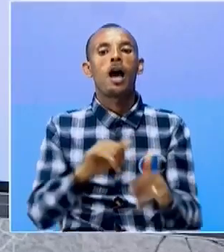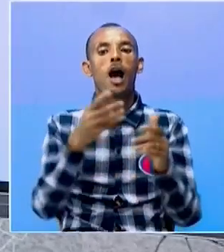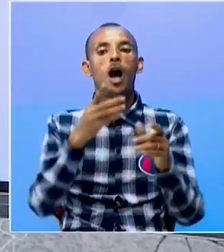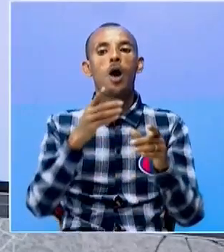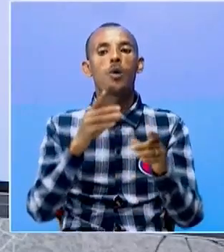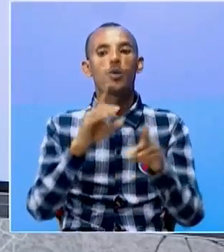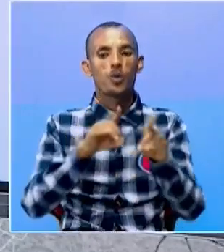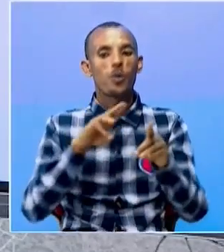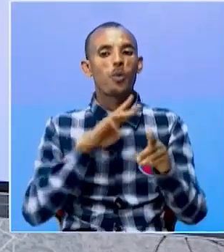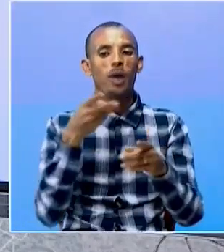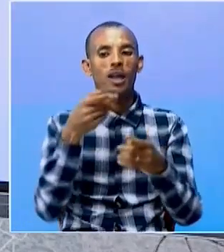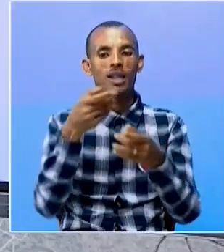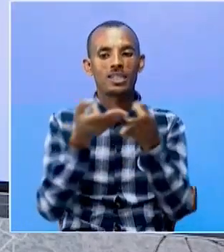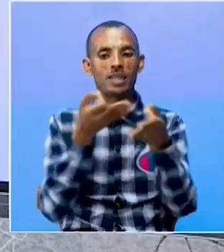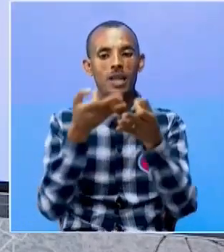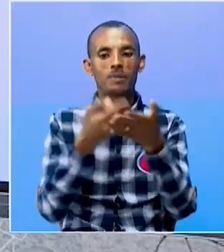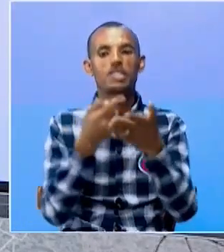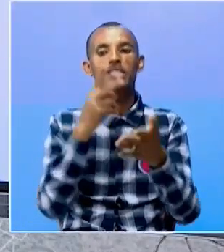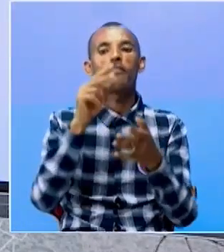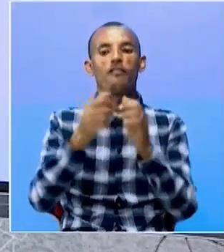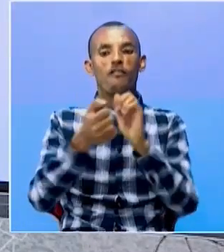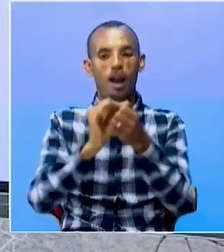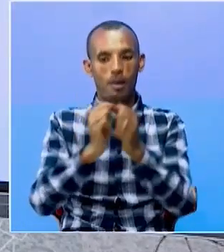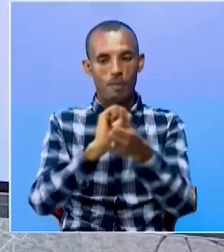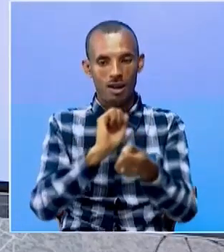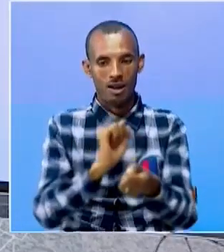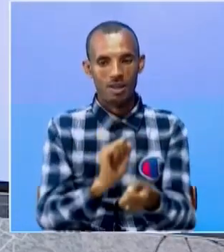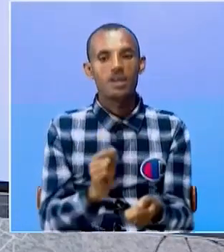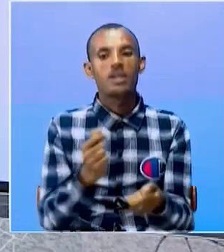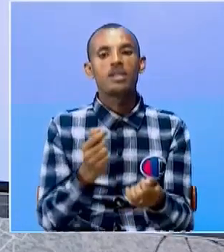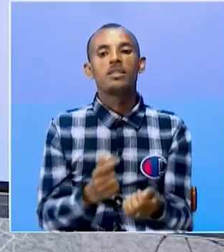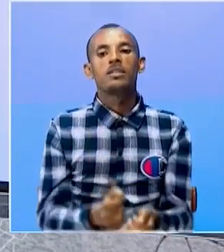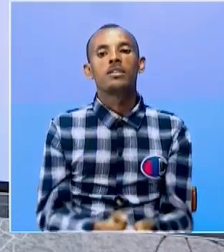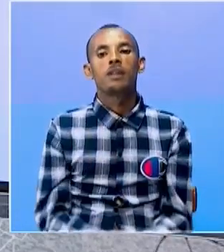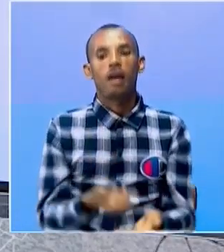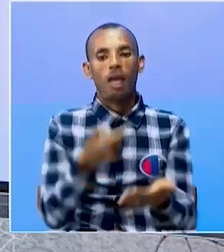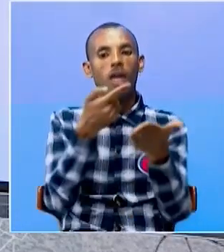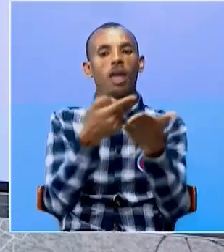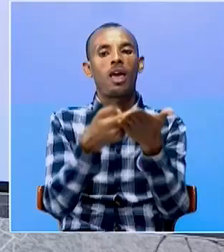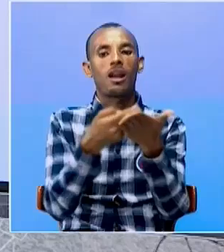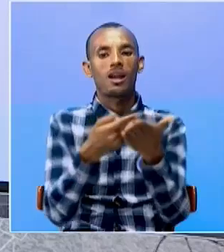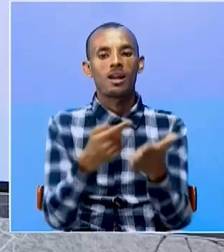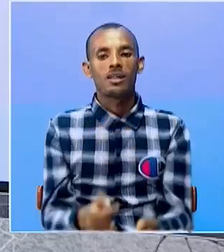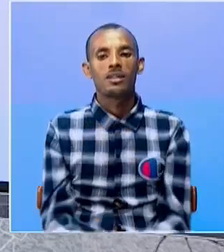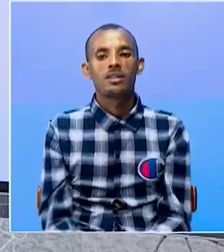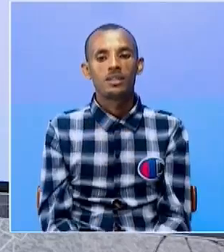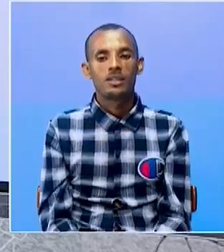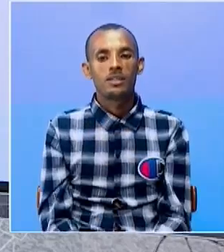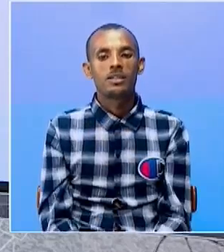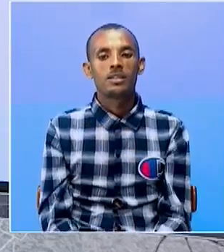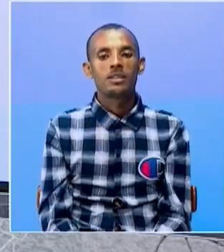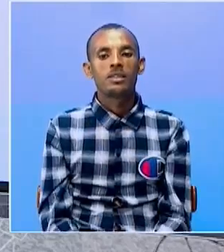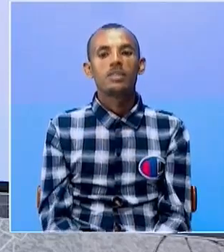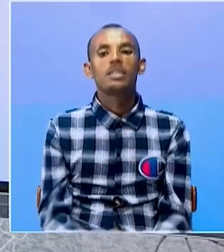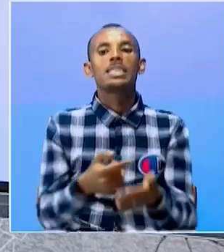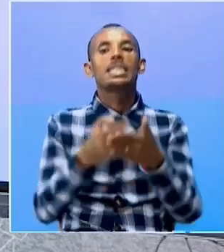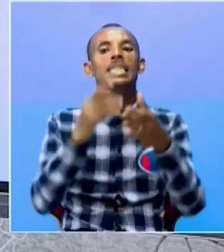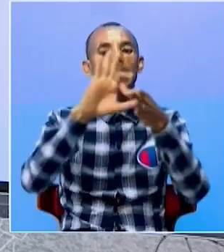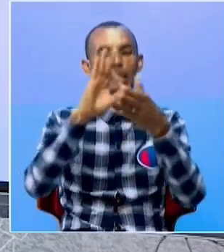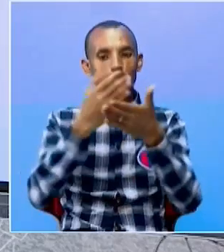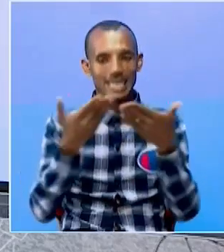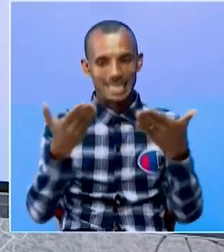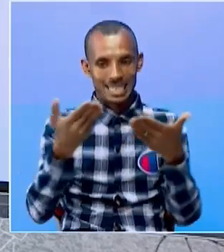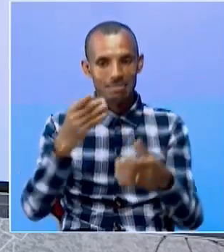describe this using variables? Using a variable or. Here, the statement